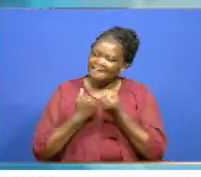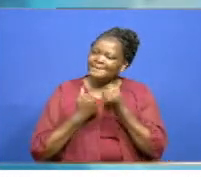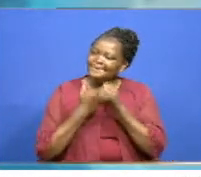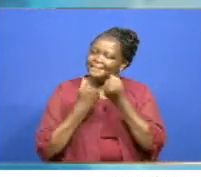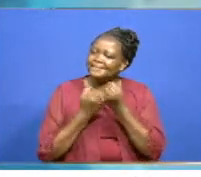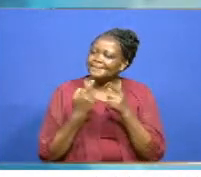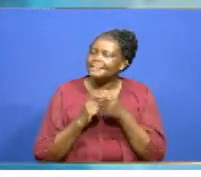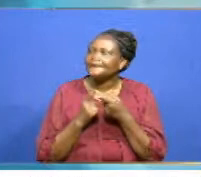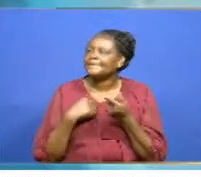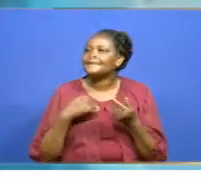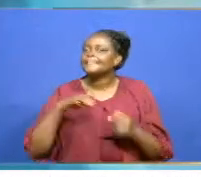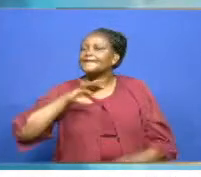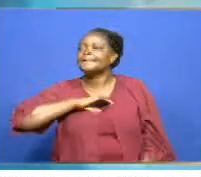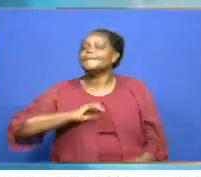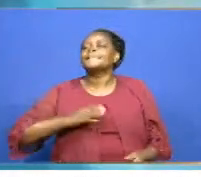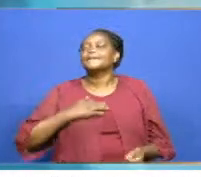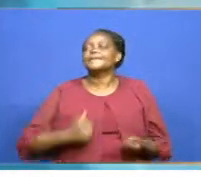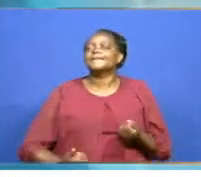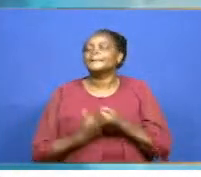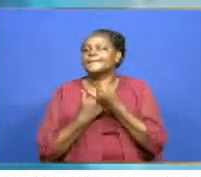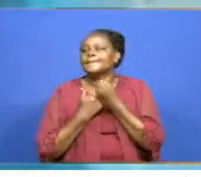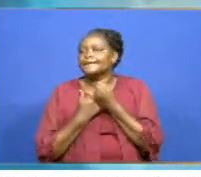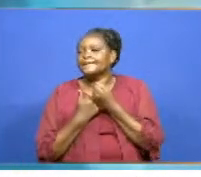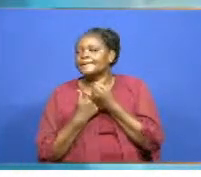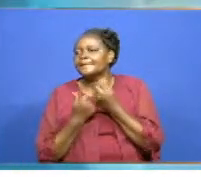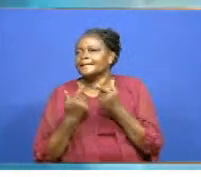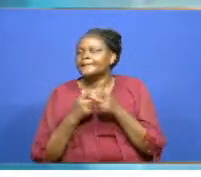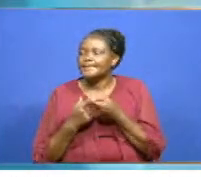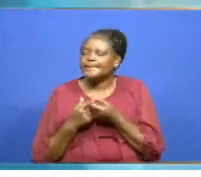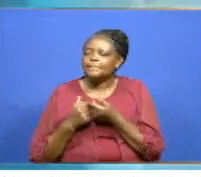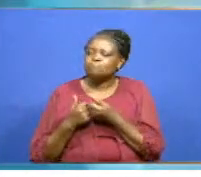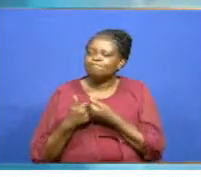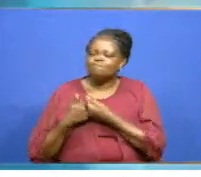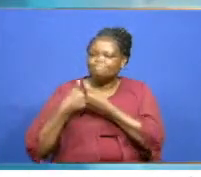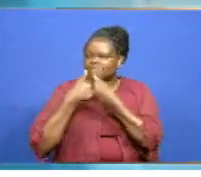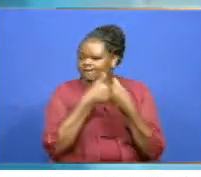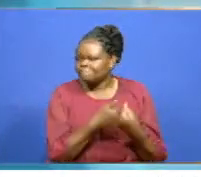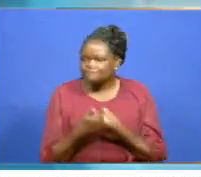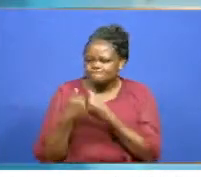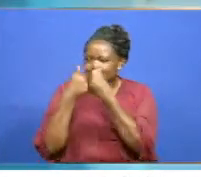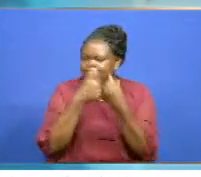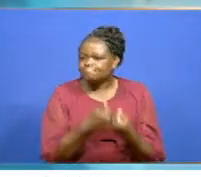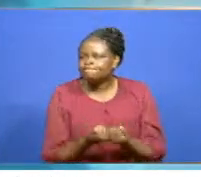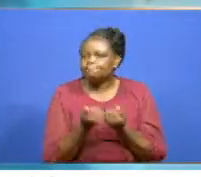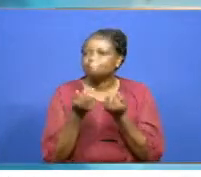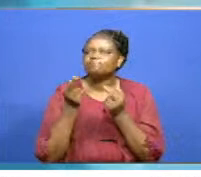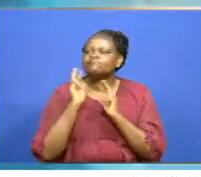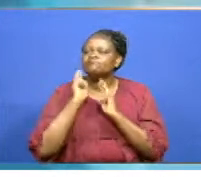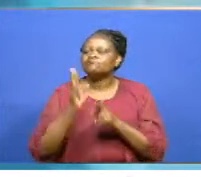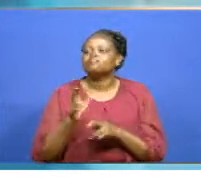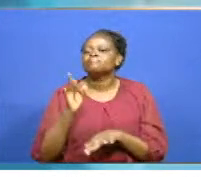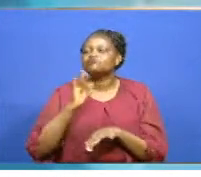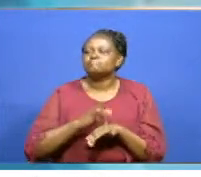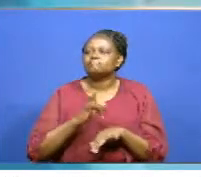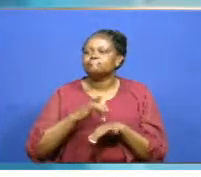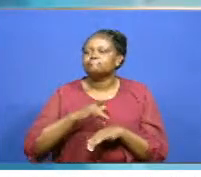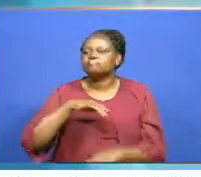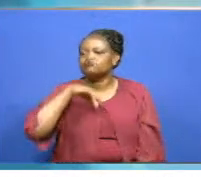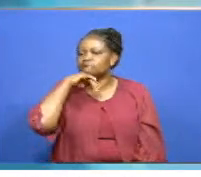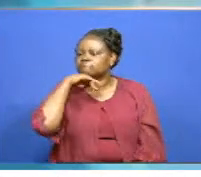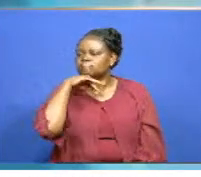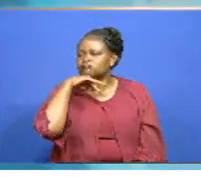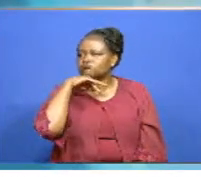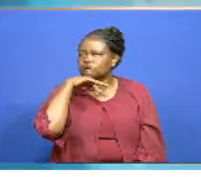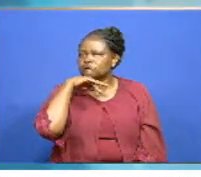we have our own. Please support. And now they are head to head there. So the results will also affect Raila Odinga. He'll not get